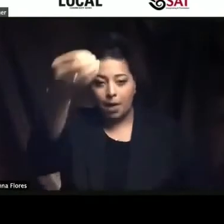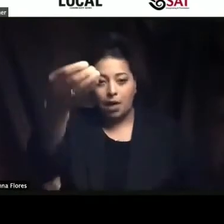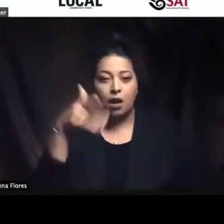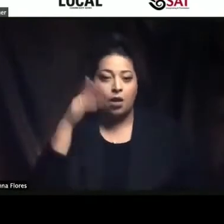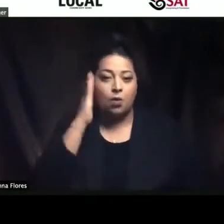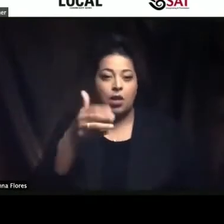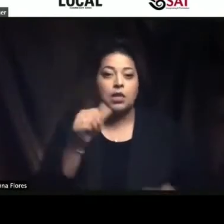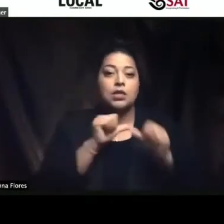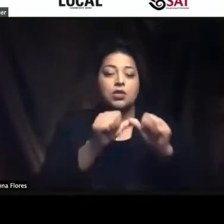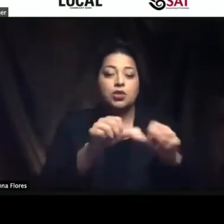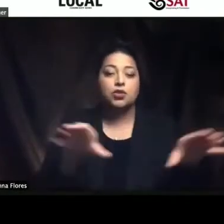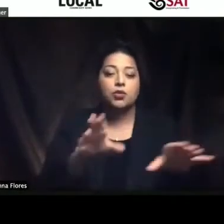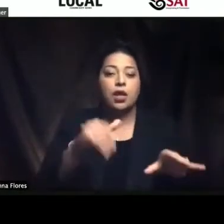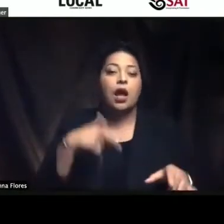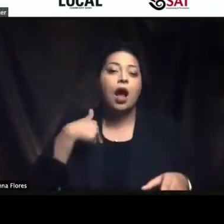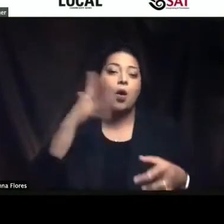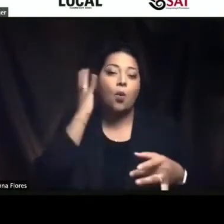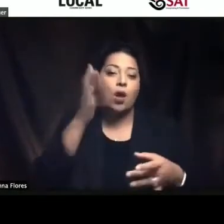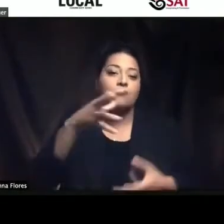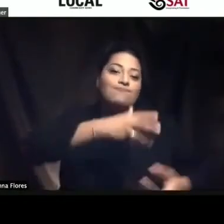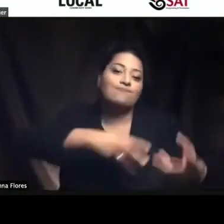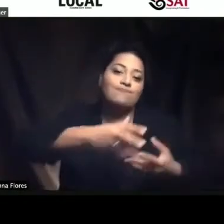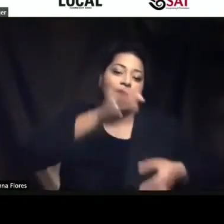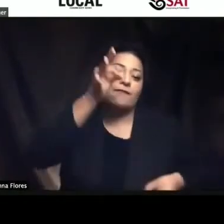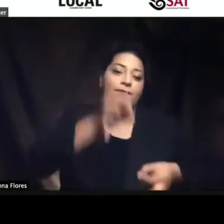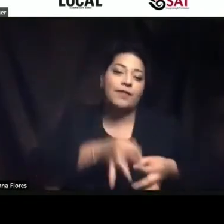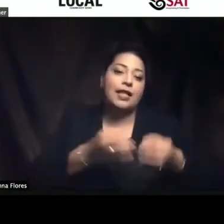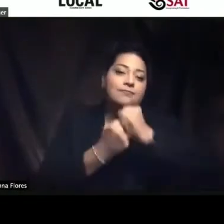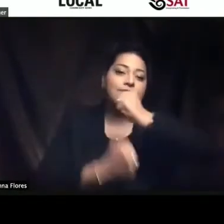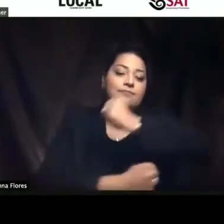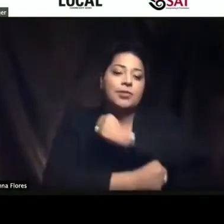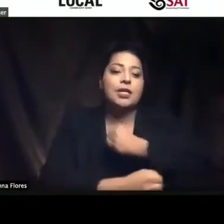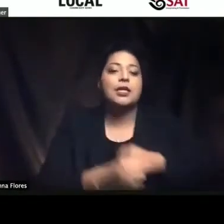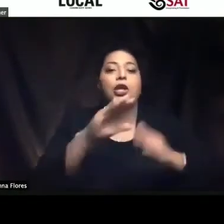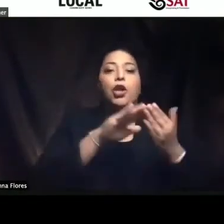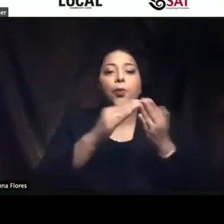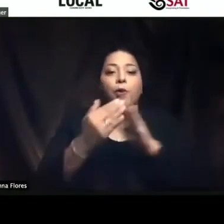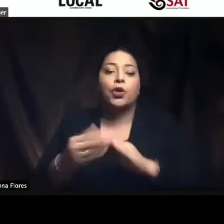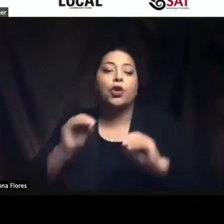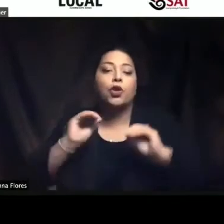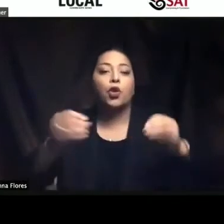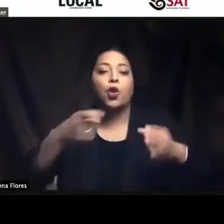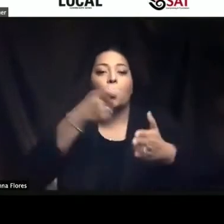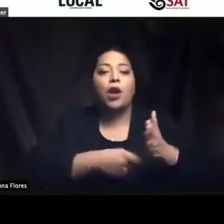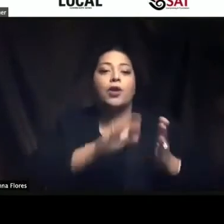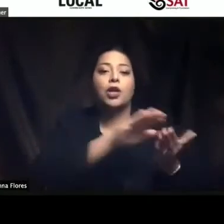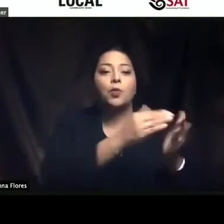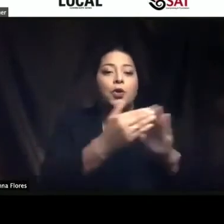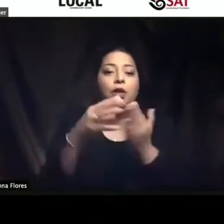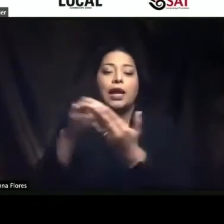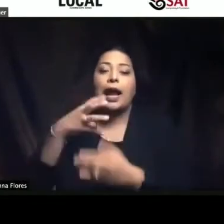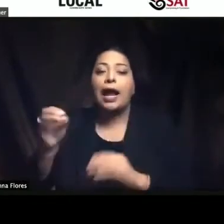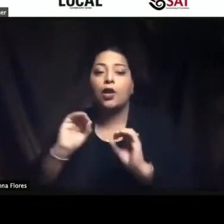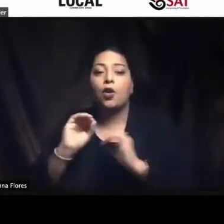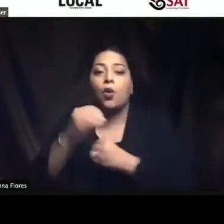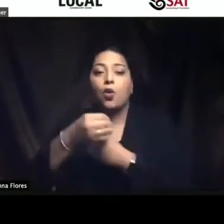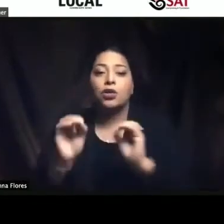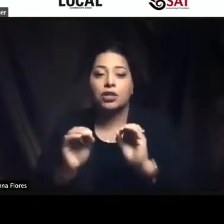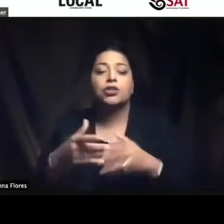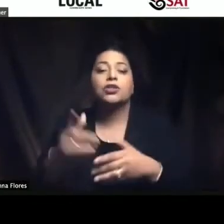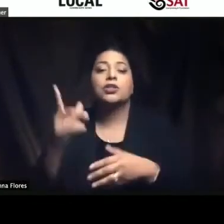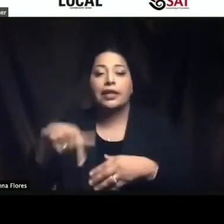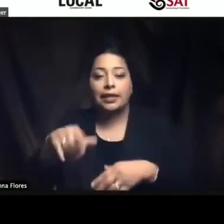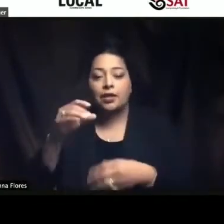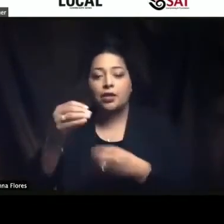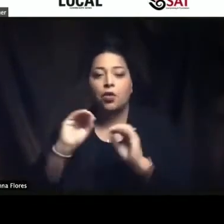to do. I will engage our faith-based communities, our nonprofits, and our organizations that are recognized and unrecognized